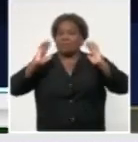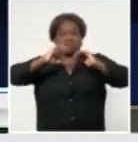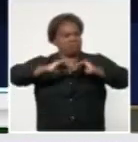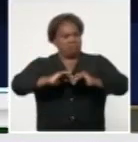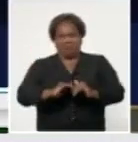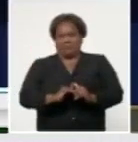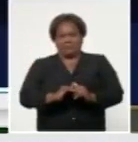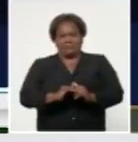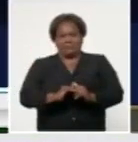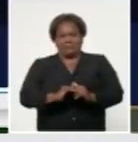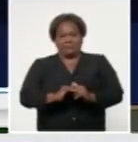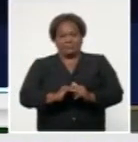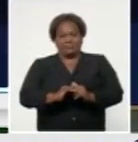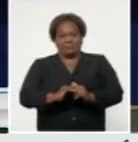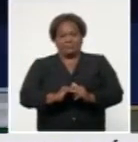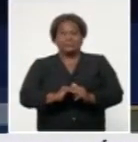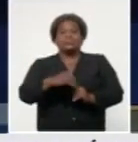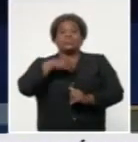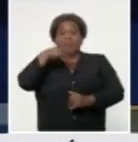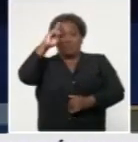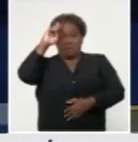cases.